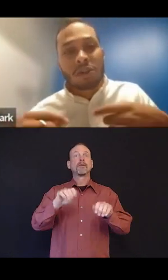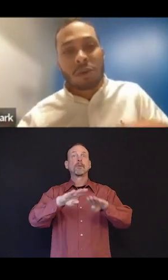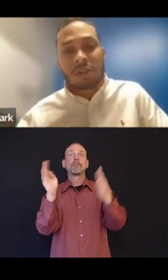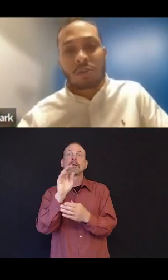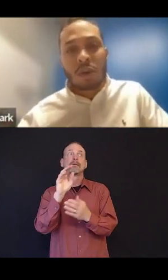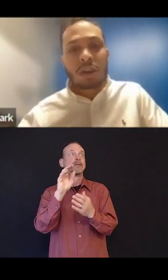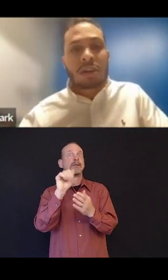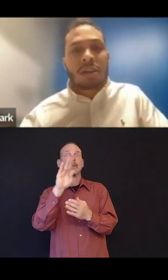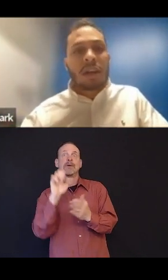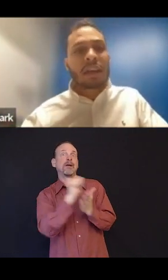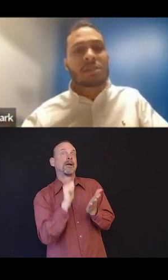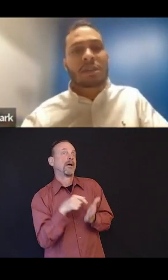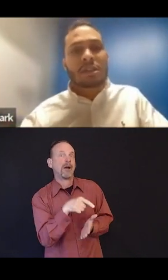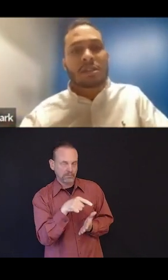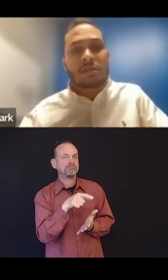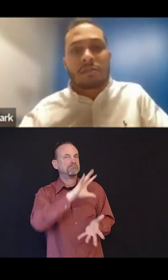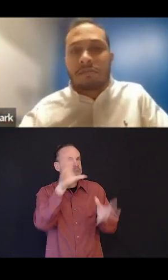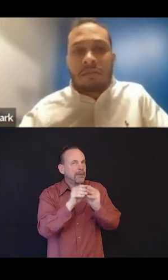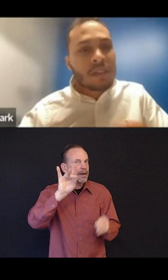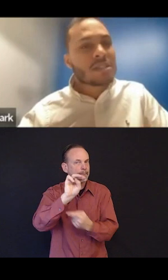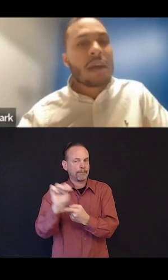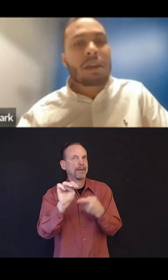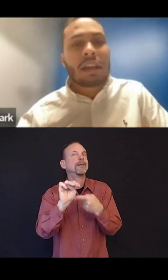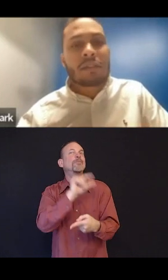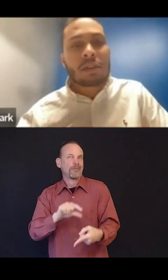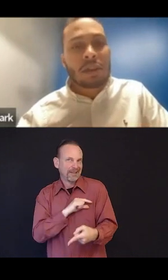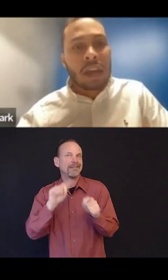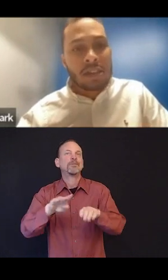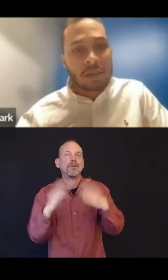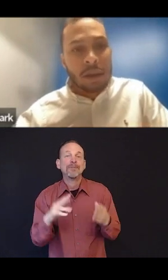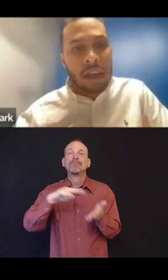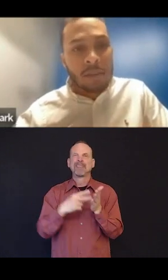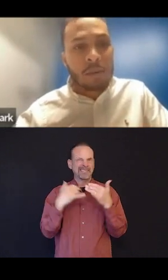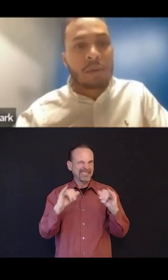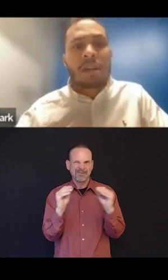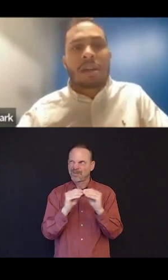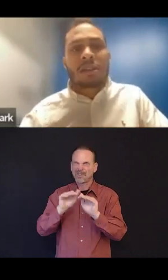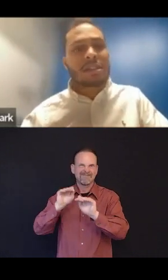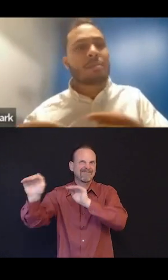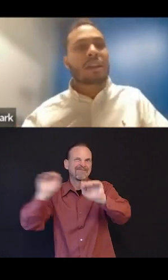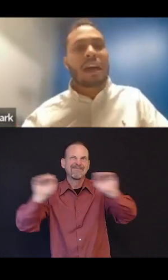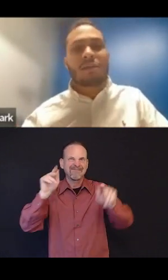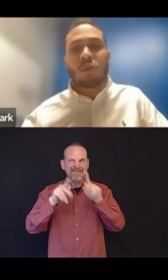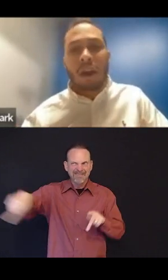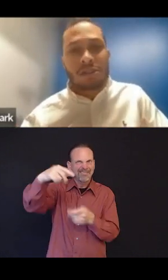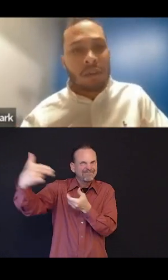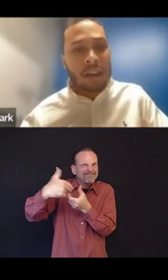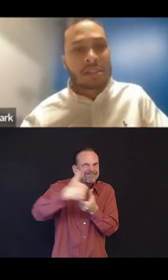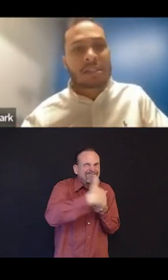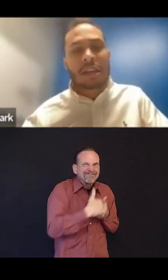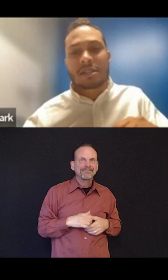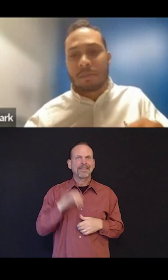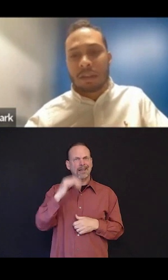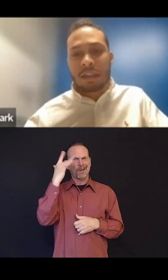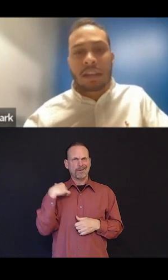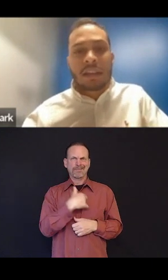that we're doing this work, again, is because there's not been a lot of communication about ABLE. There's not been a lot of awareness